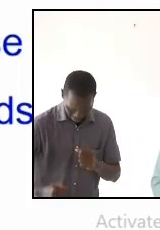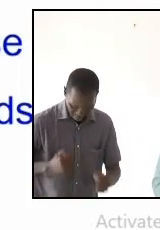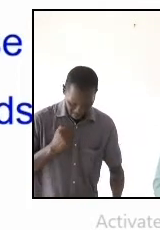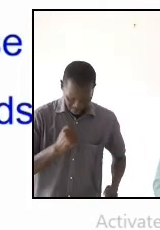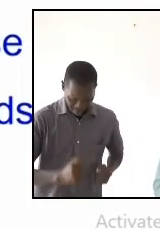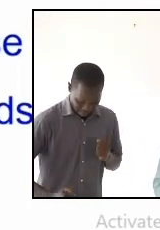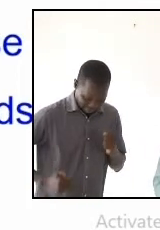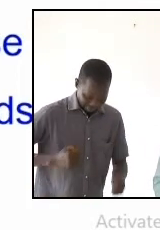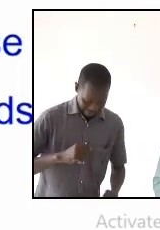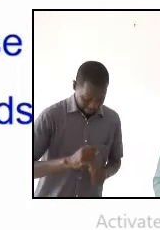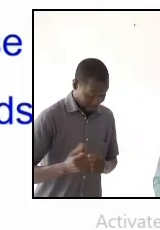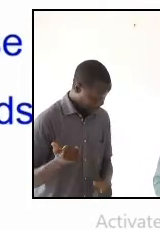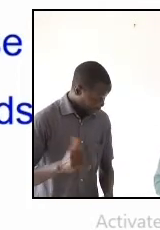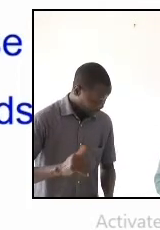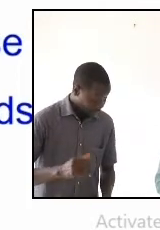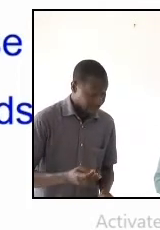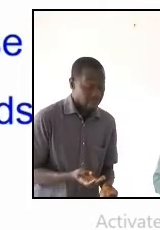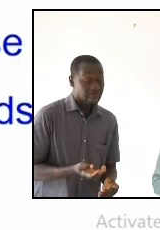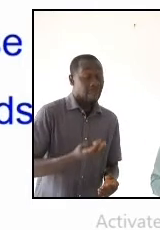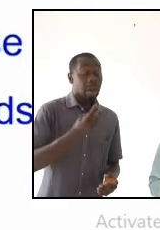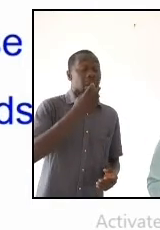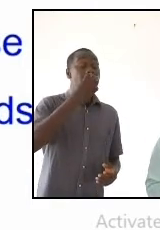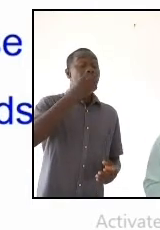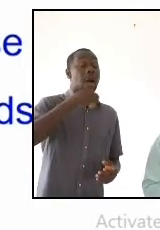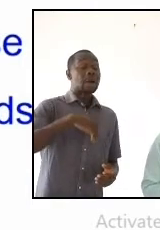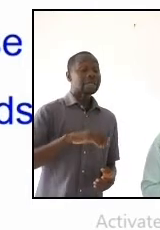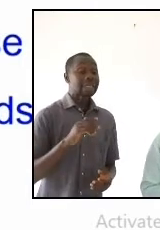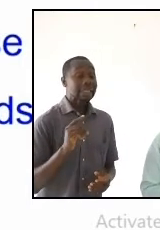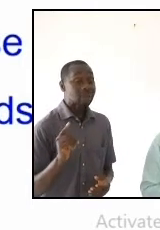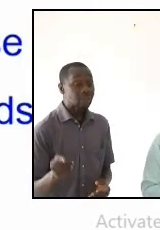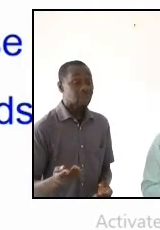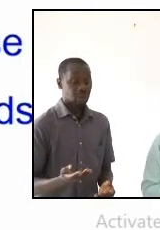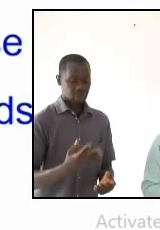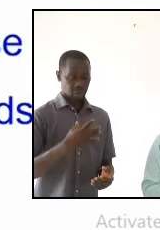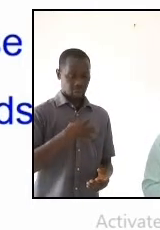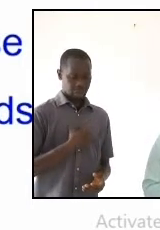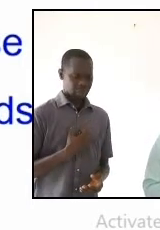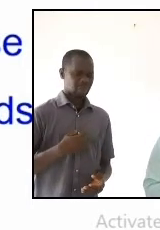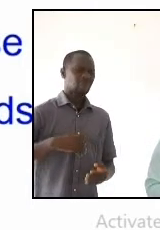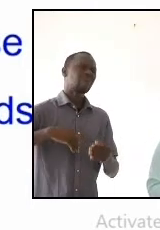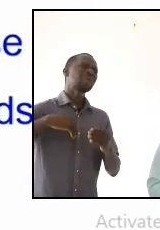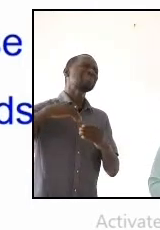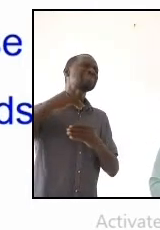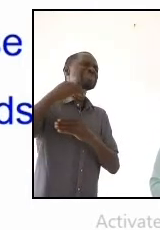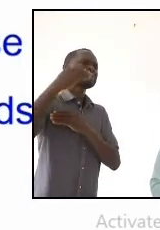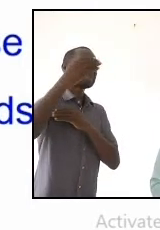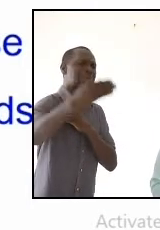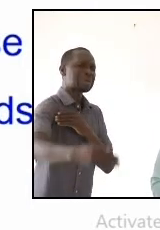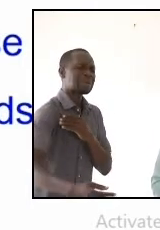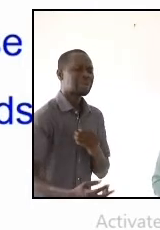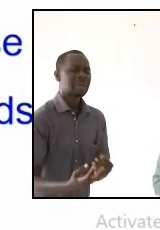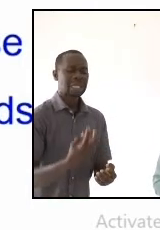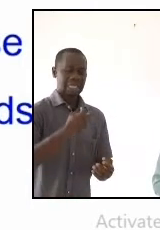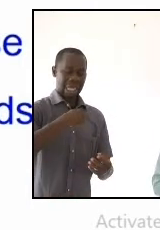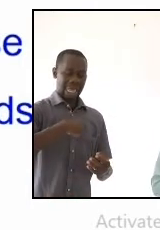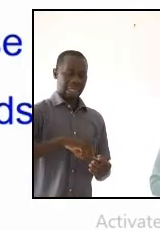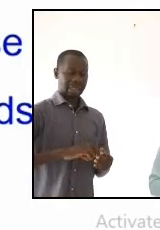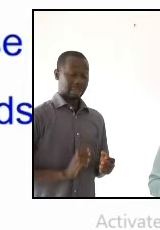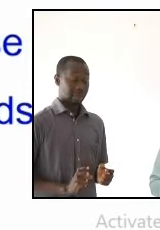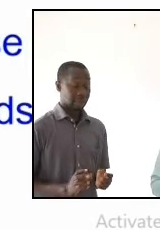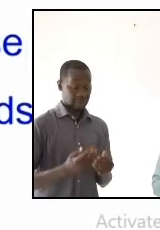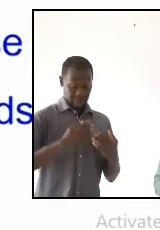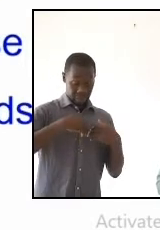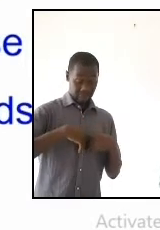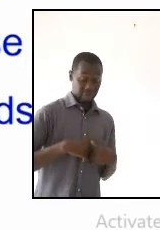exercise in which the oxygen and the glucose demand goes beyond what the heart and the lungs can supply. So the